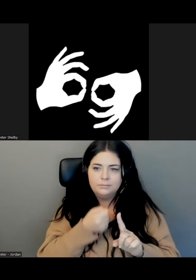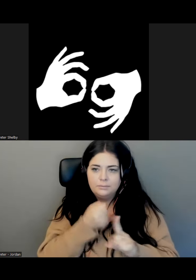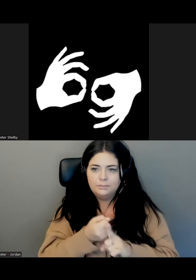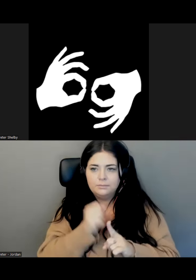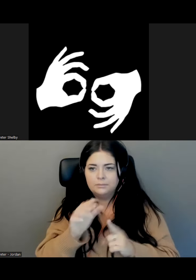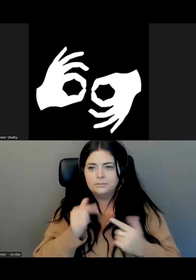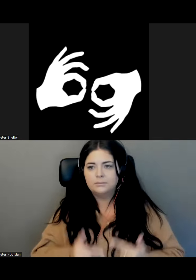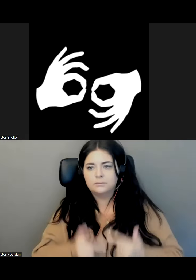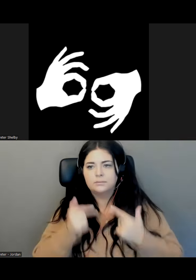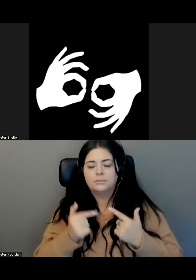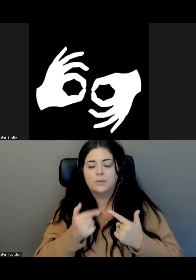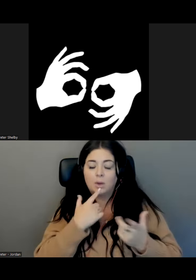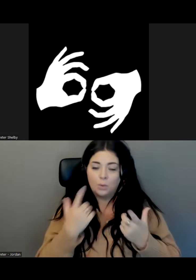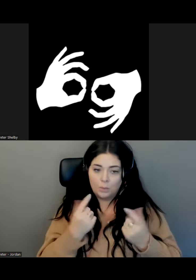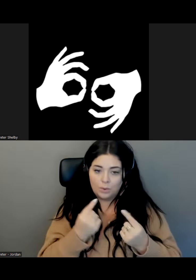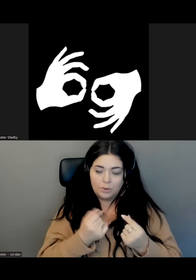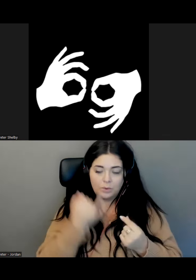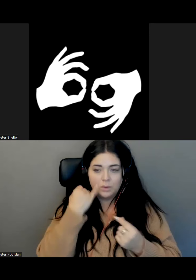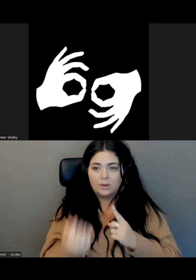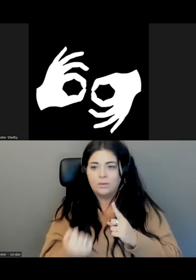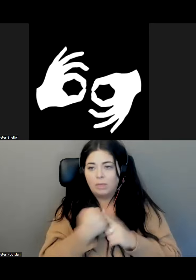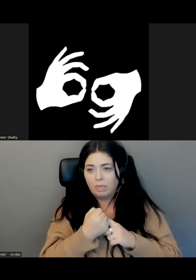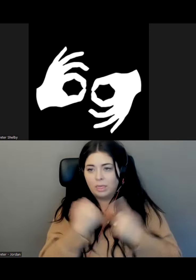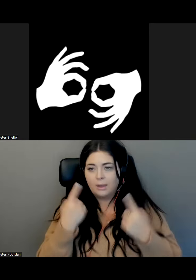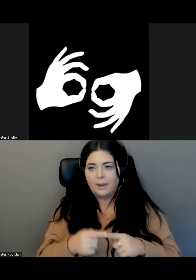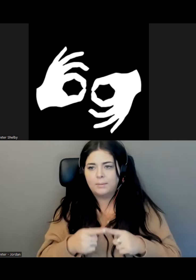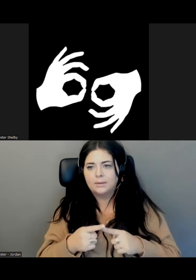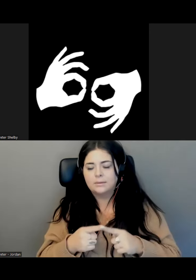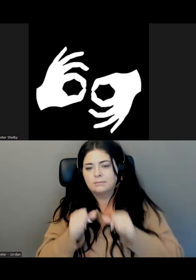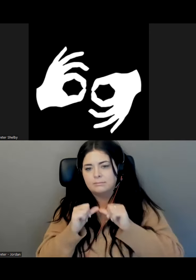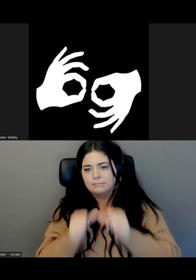only treat it, but to prevent it as well.